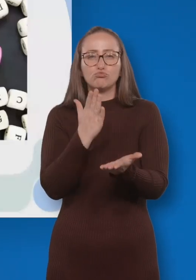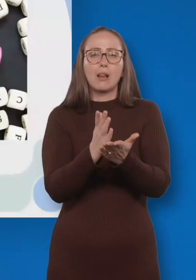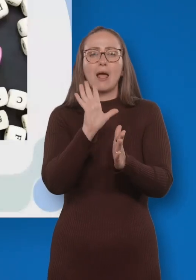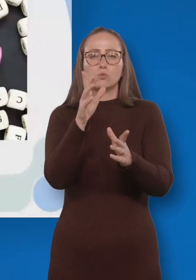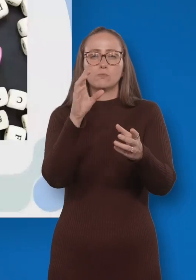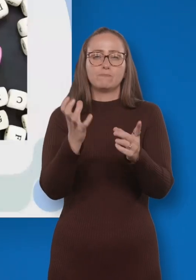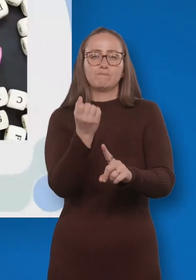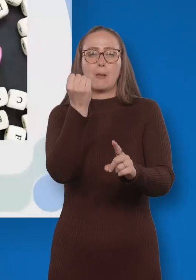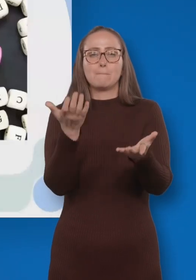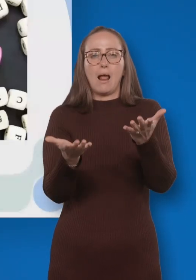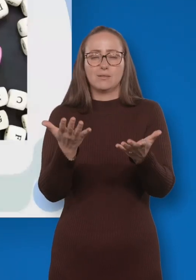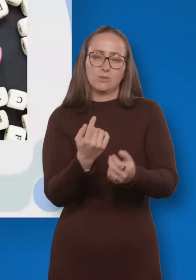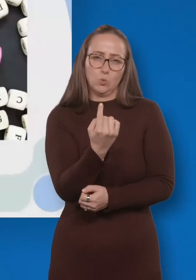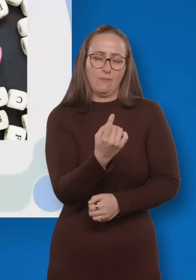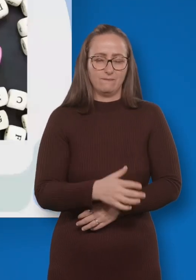that balance.